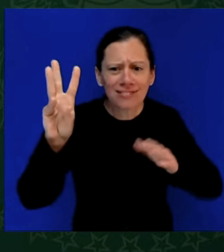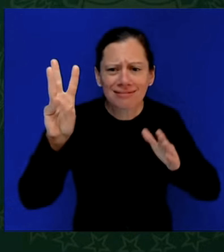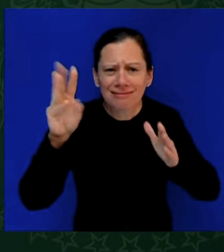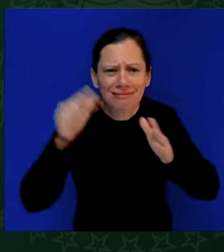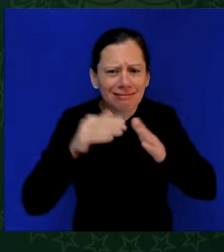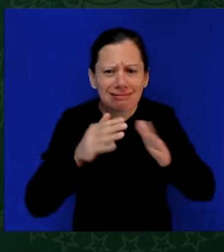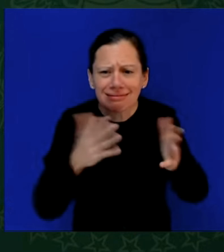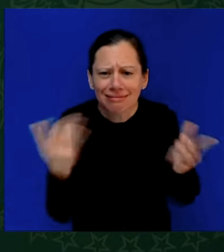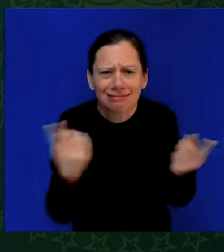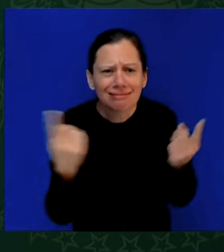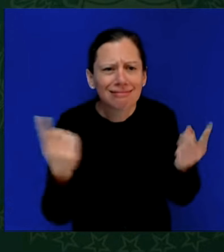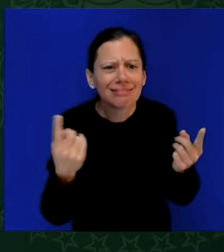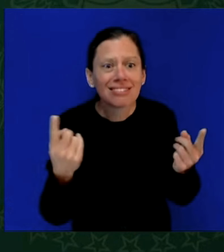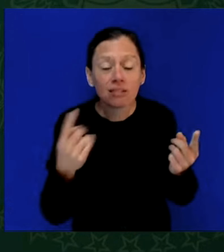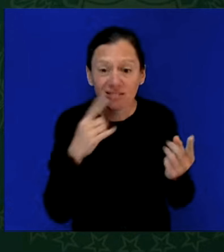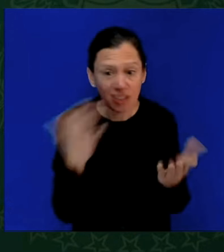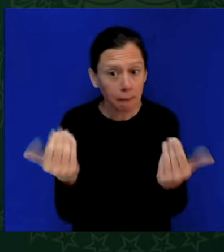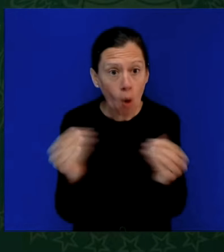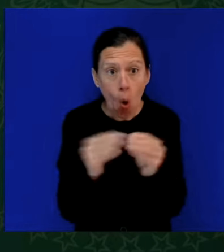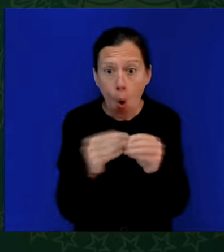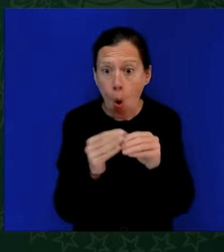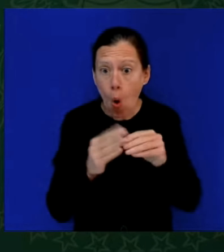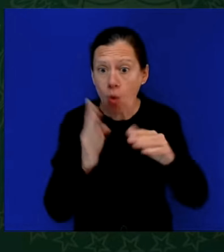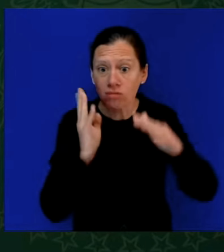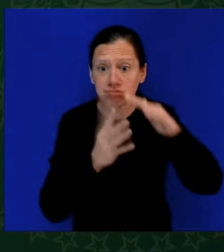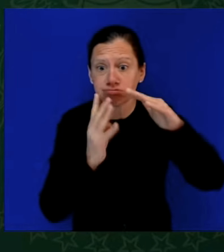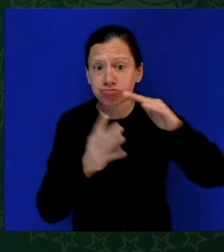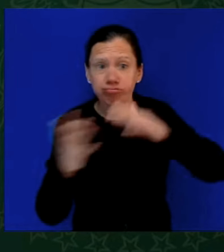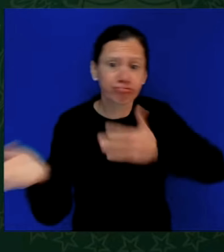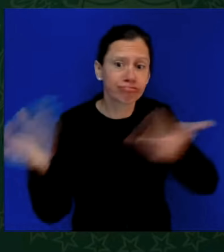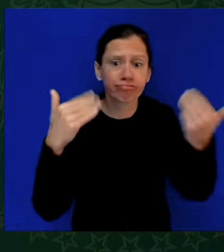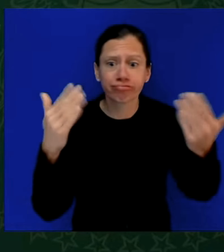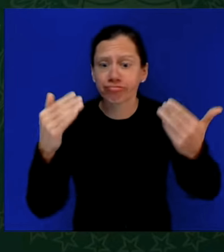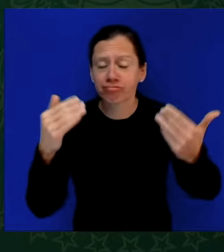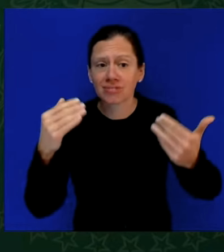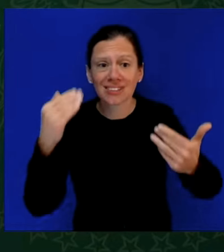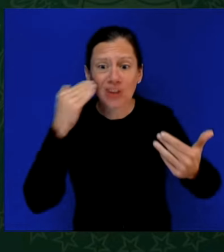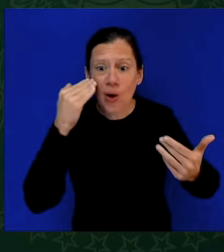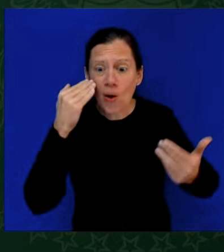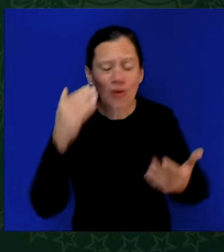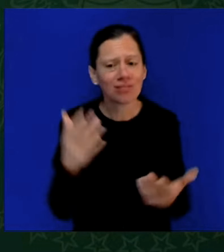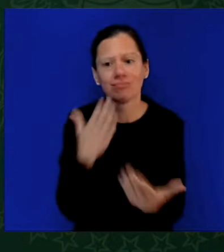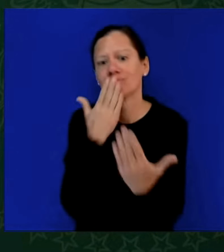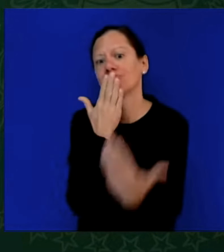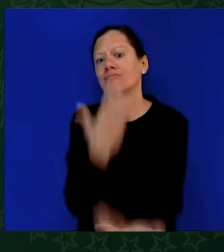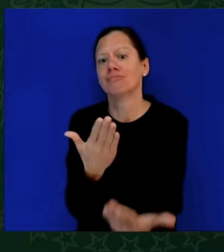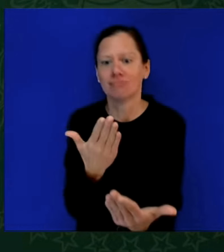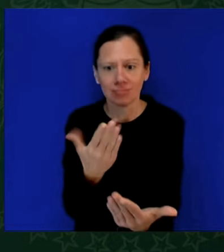to make sure everybody knows that. Thank you. That's our duty.